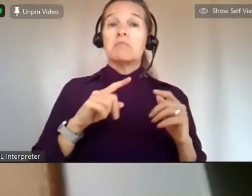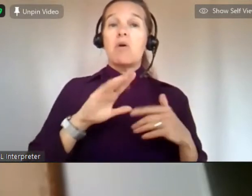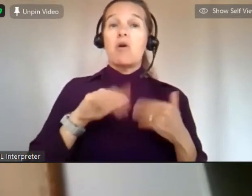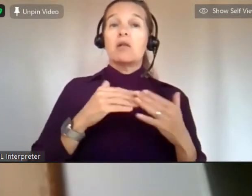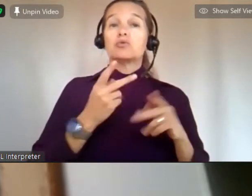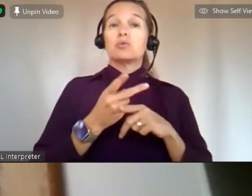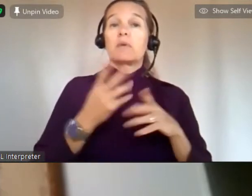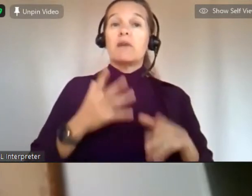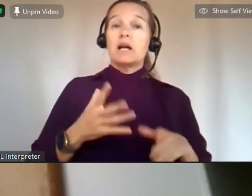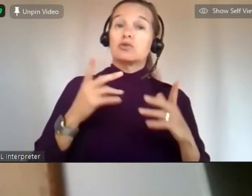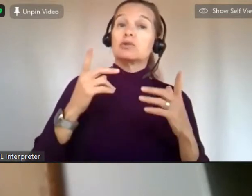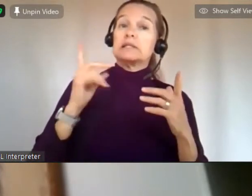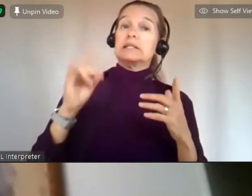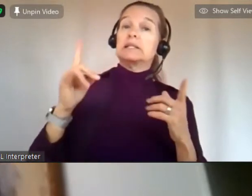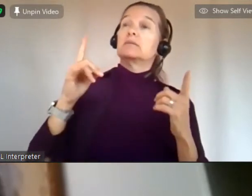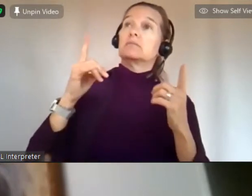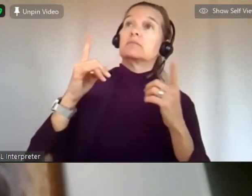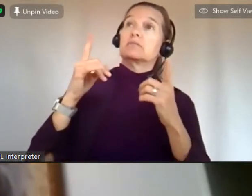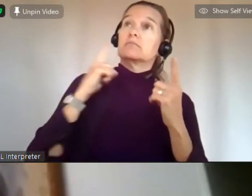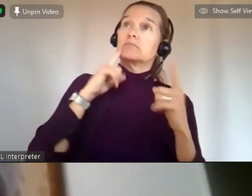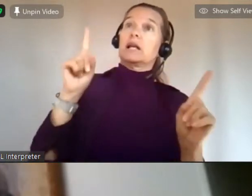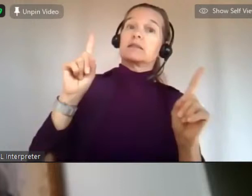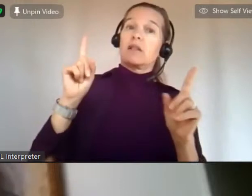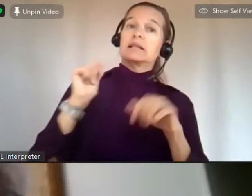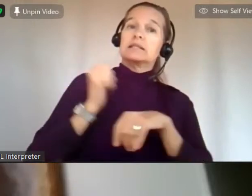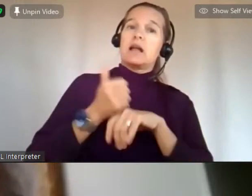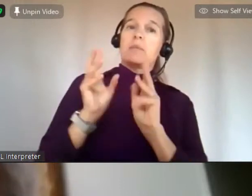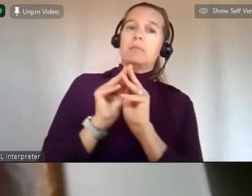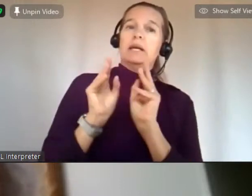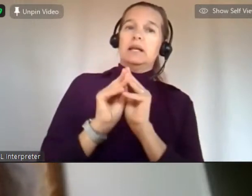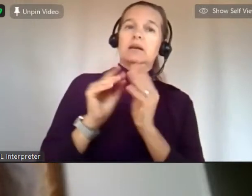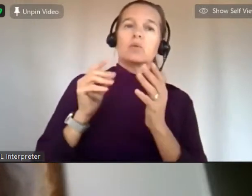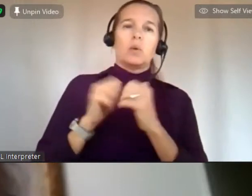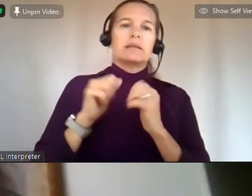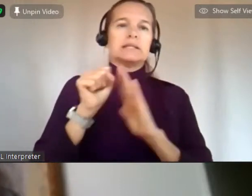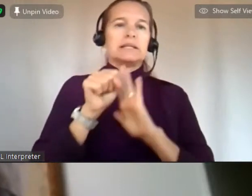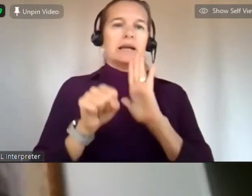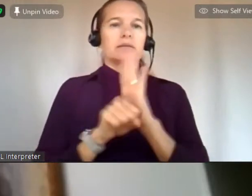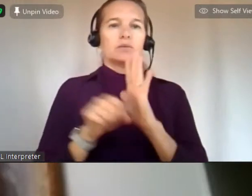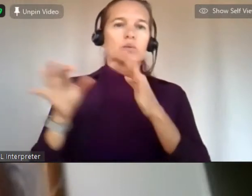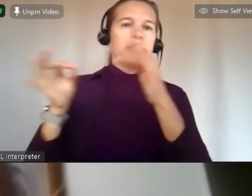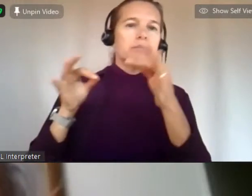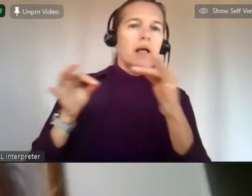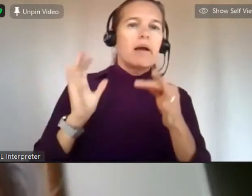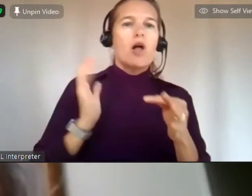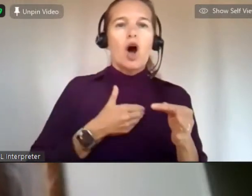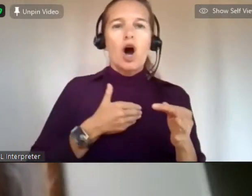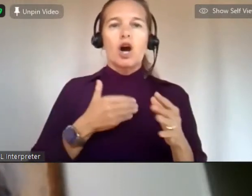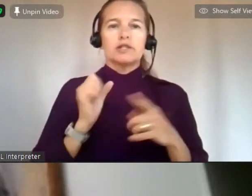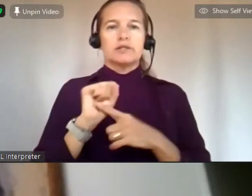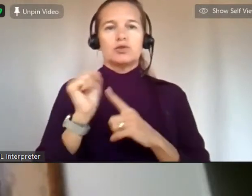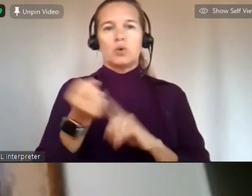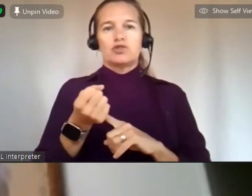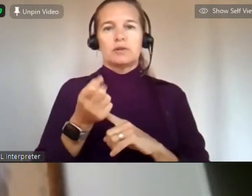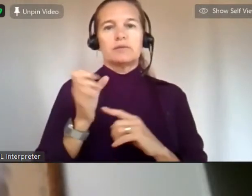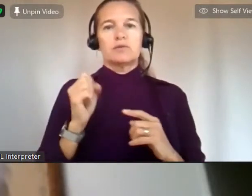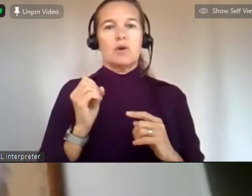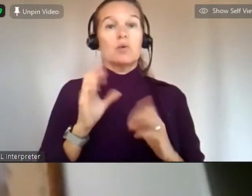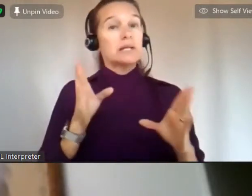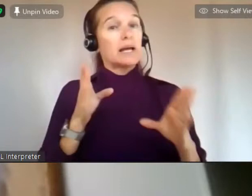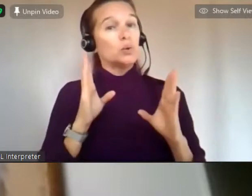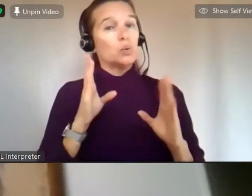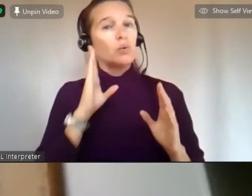agree to meet with them to discuss issues that are unique to rural communities. So stay tuned to that because there will be